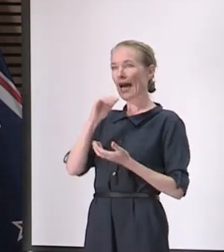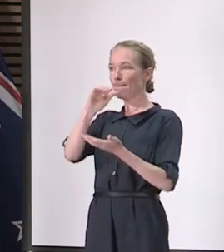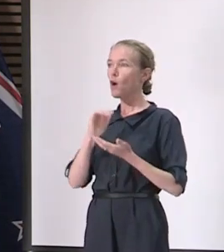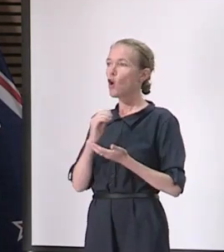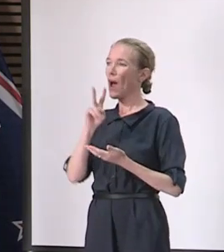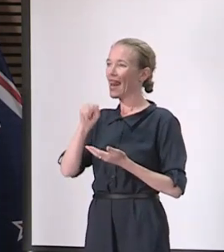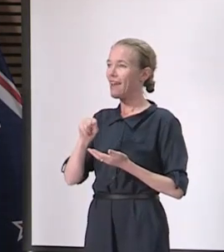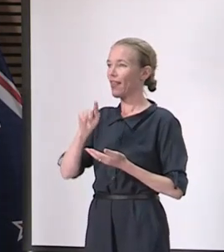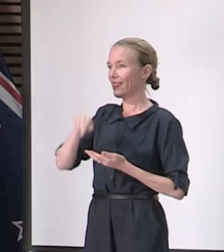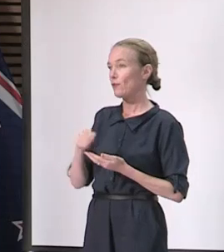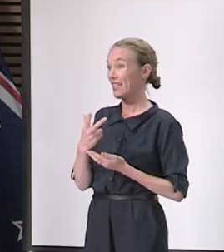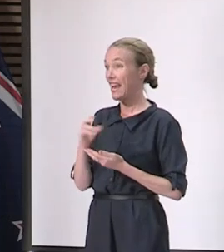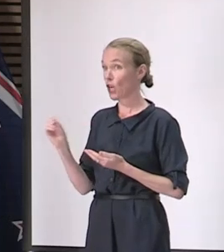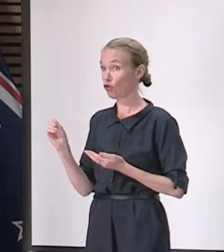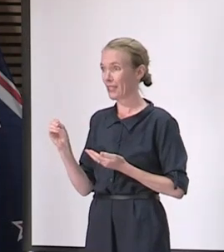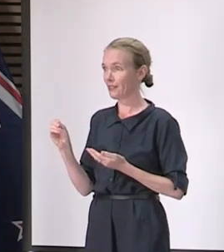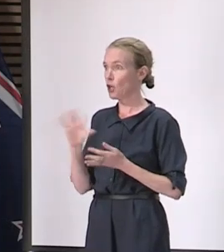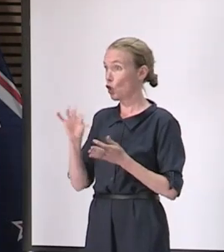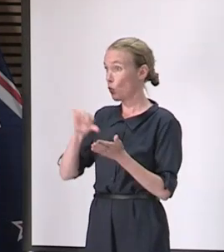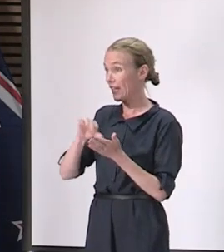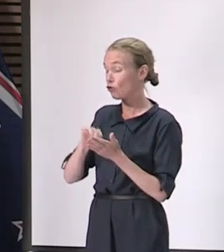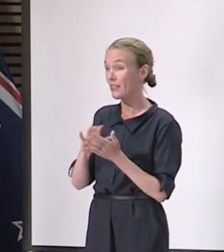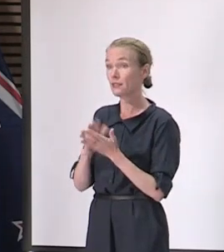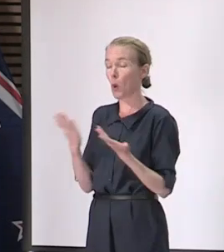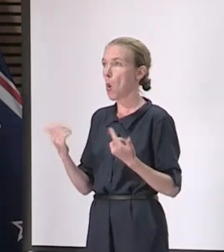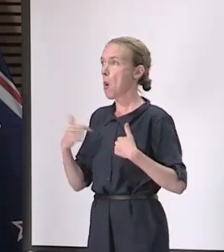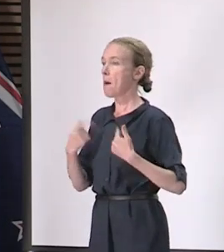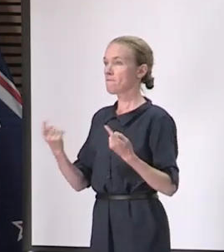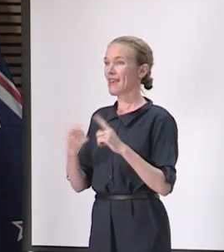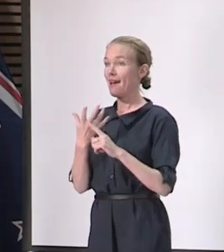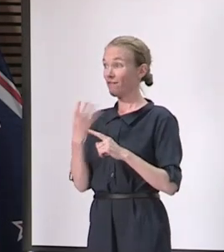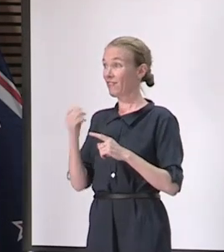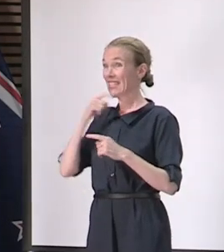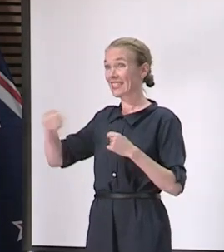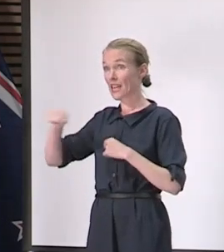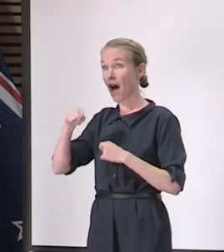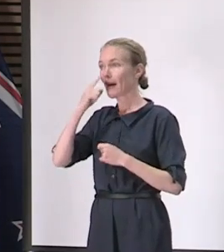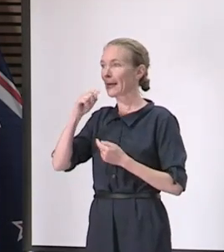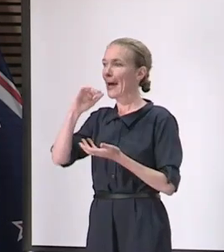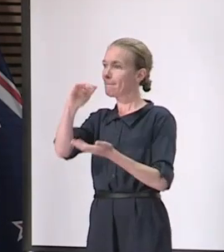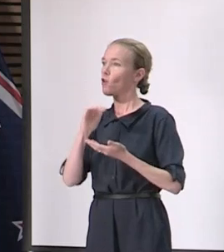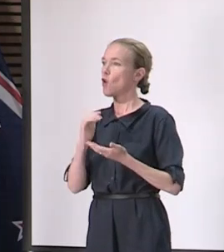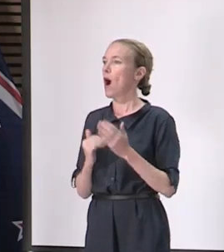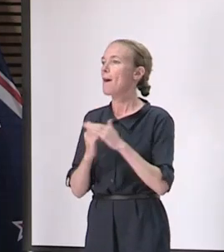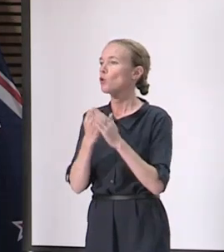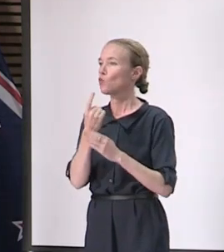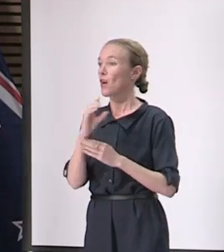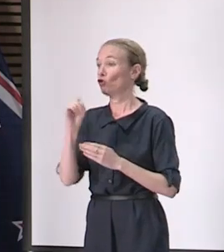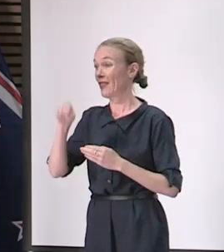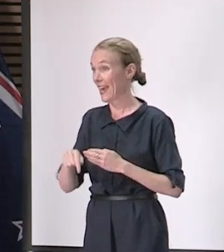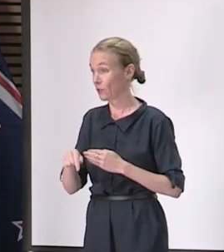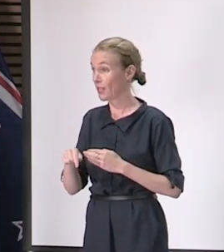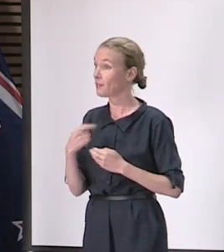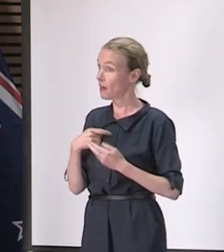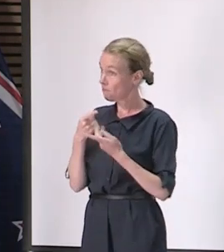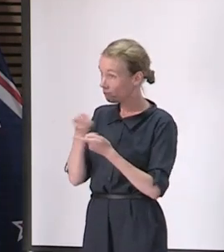$11,800 interest-free, or you employ 50 FTE staff and want to borrow up to $100,000 interest-free, go online to